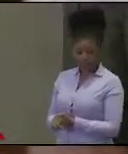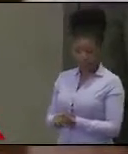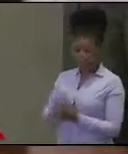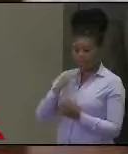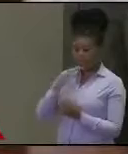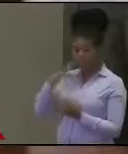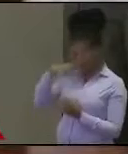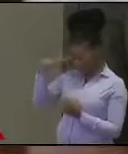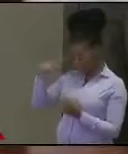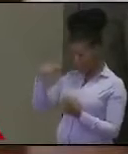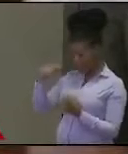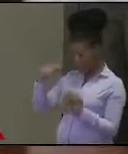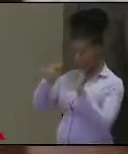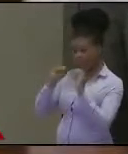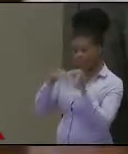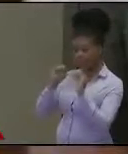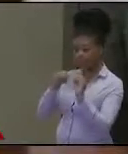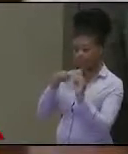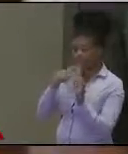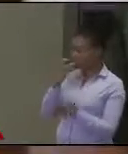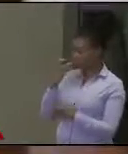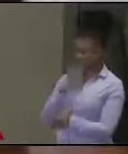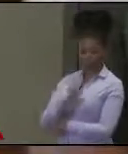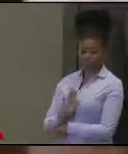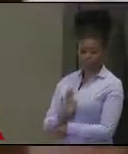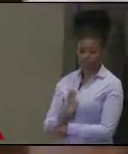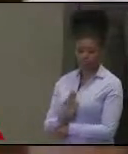Abile amazinga ebusika akubiliswa bubushushu.